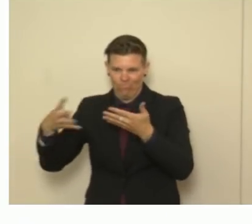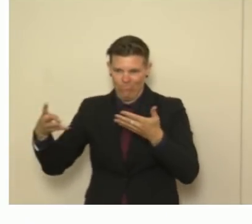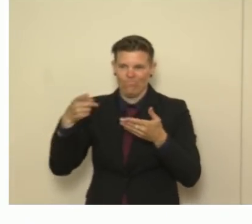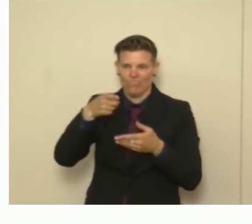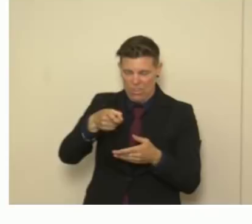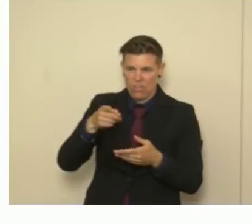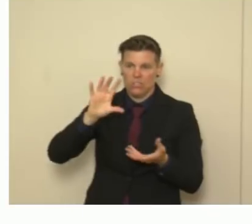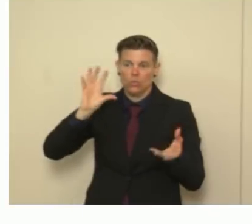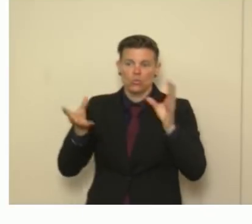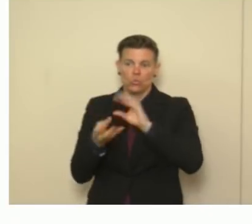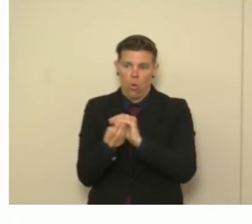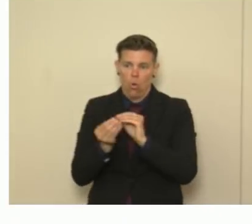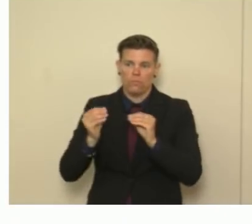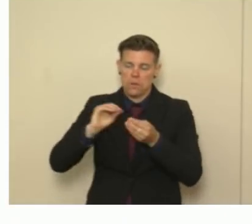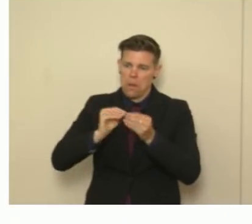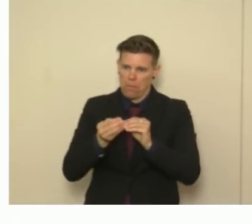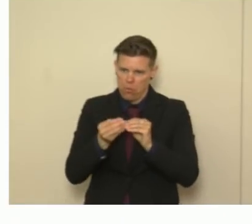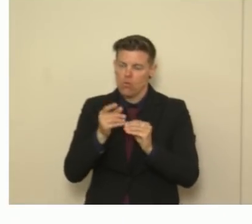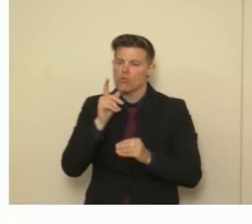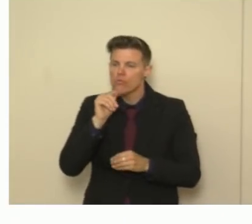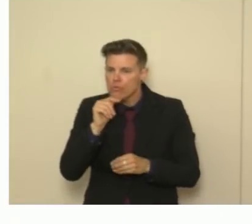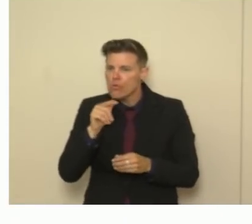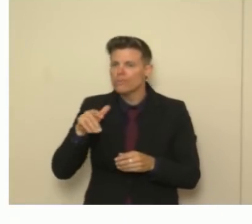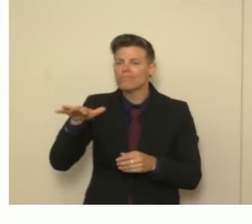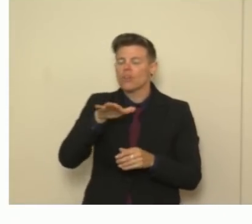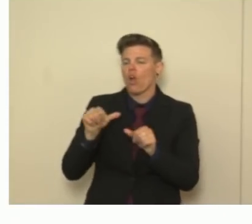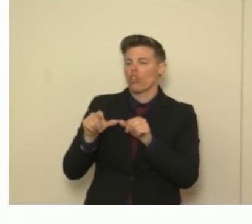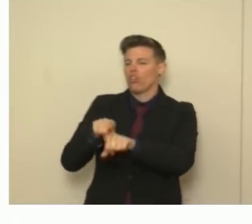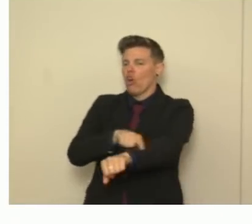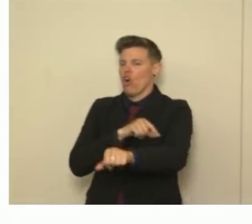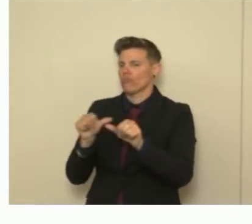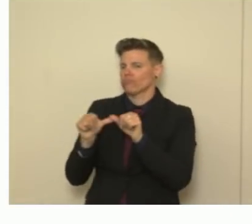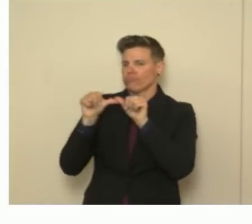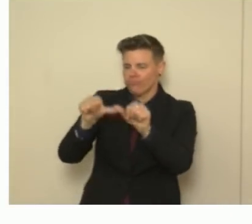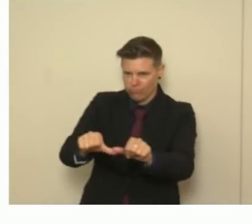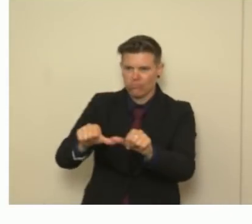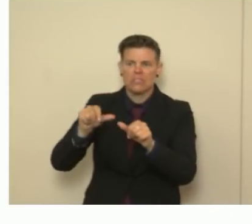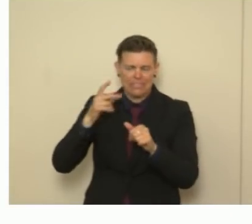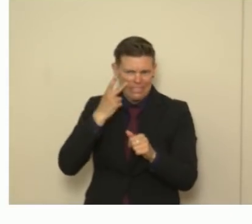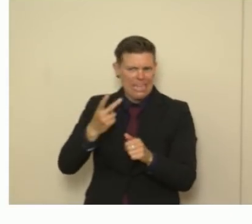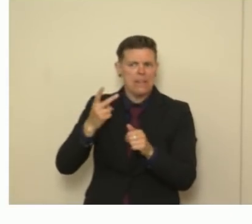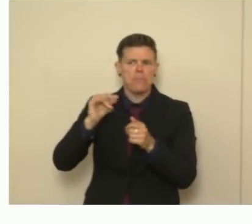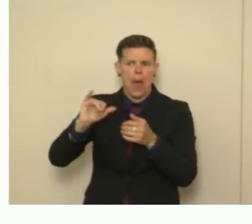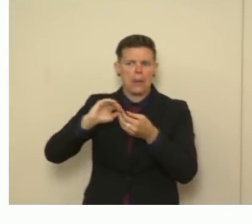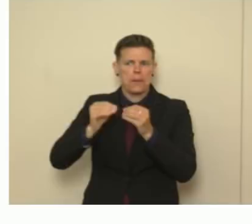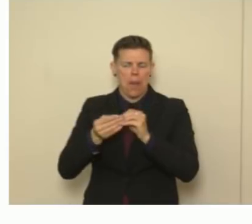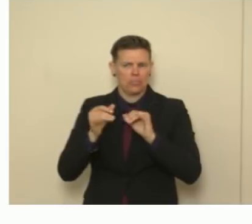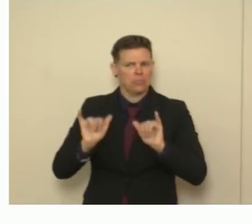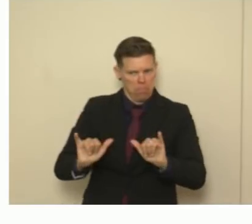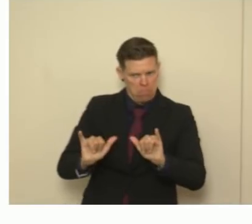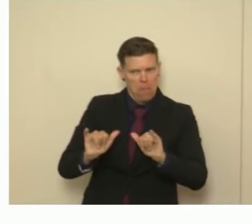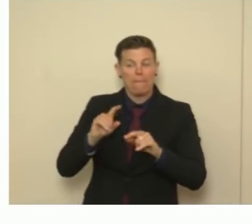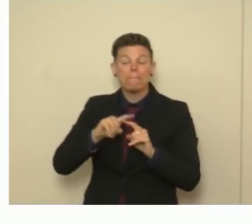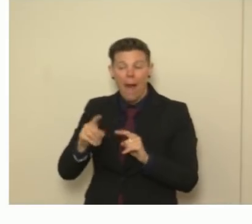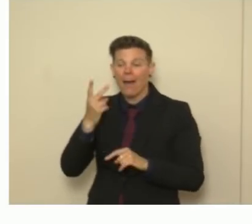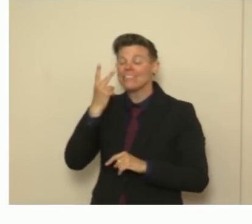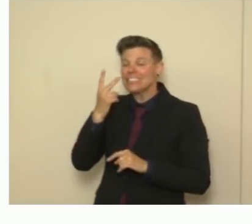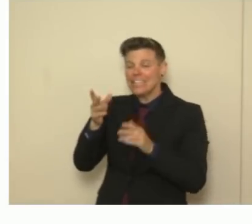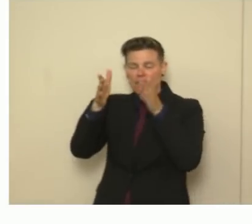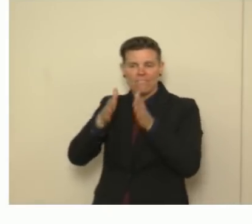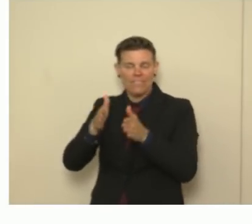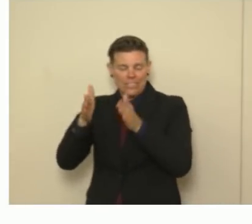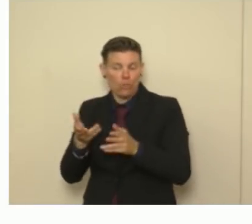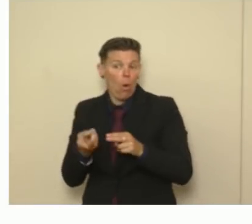of individuals who are in long-term care have not changed, but we've seen an increase in the number of individuals testing positive,